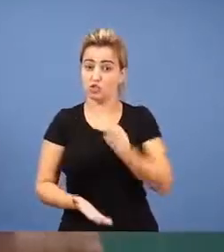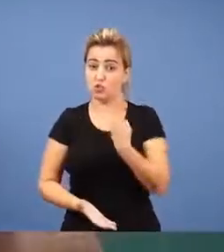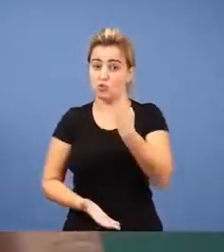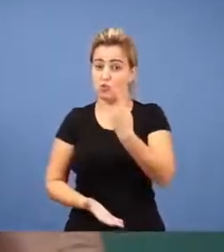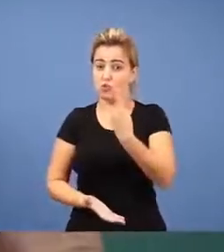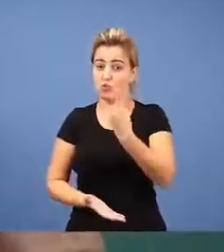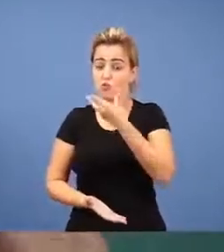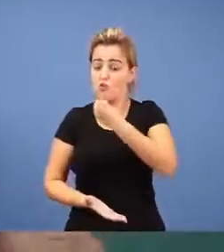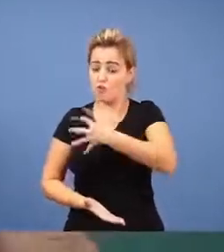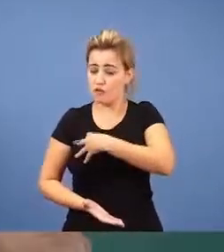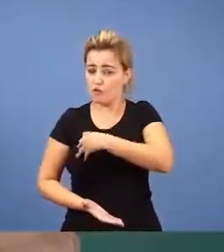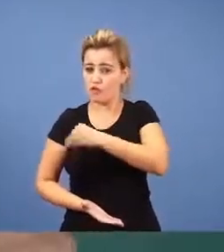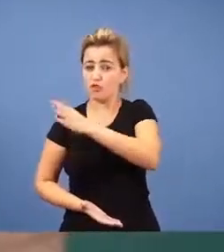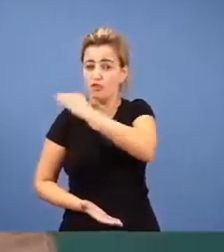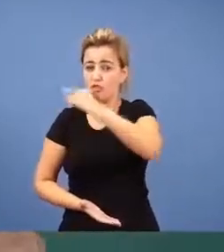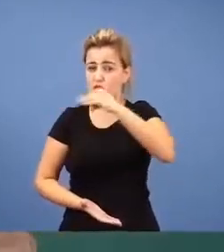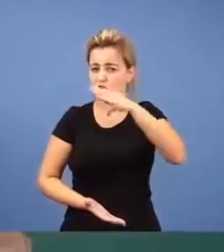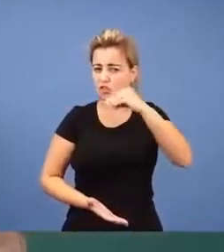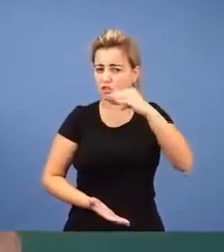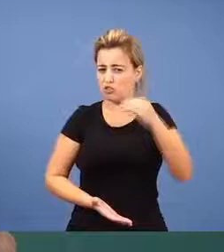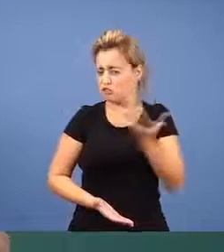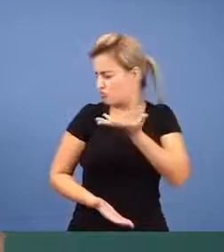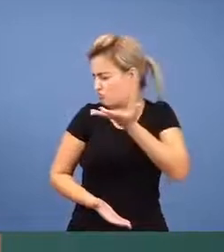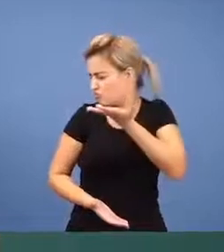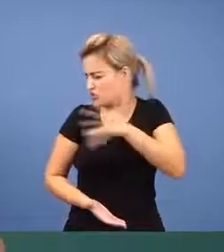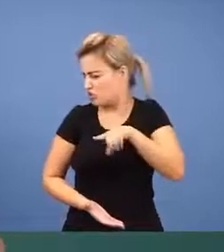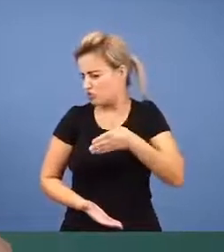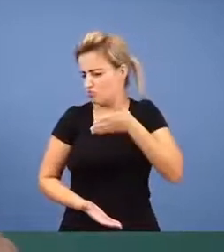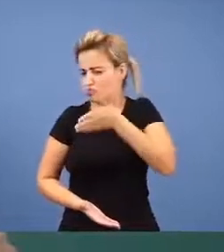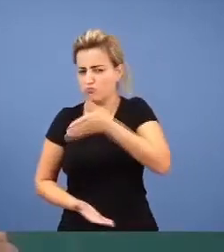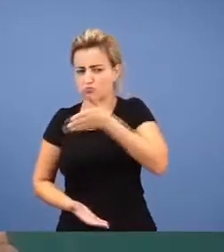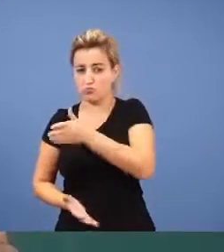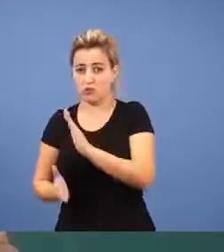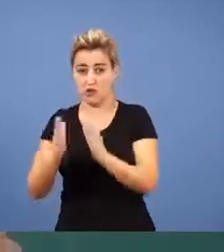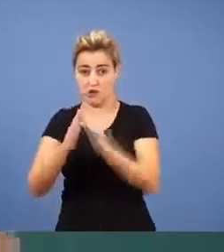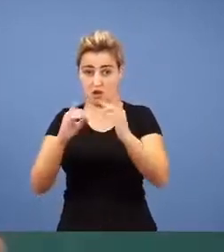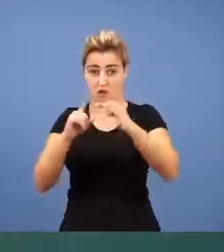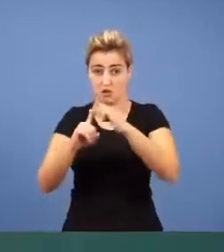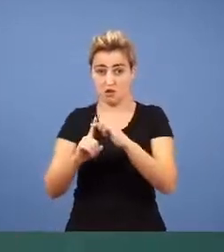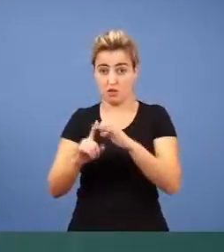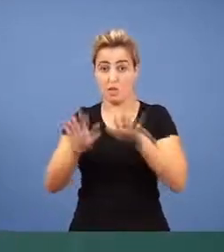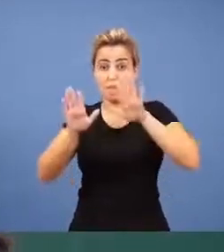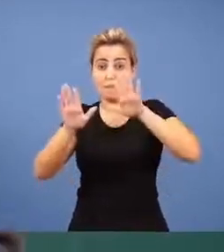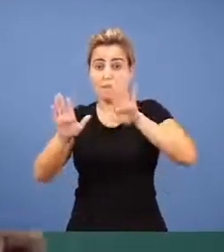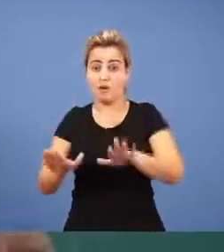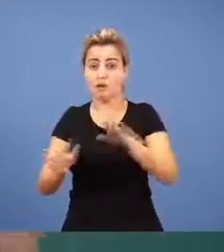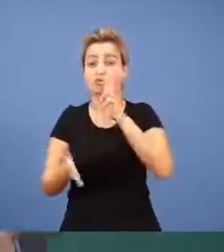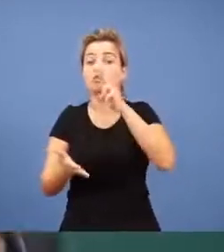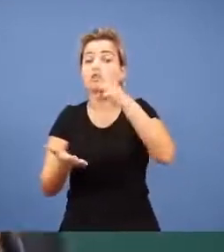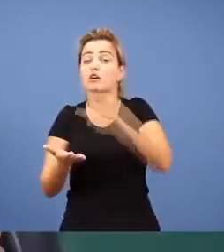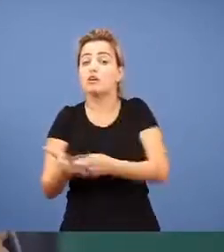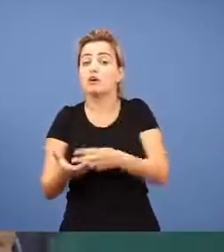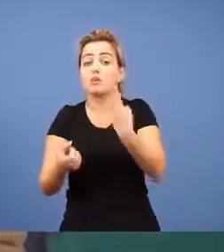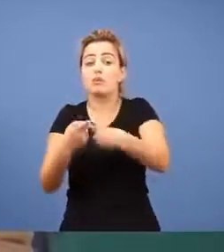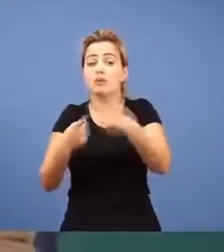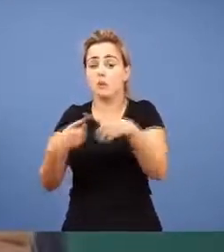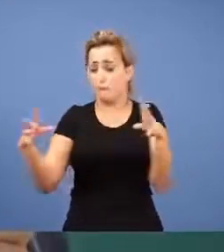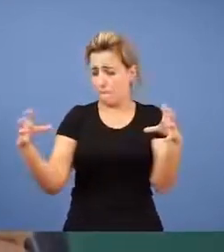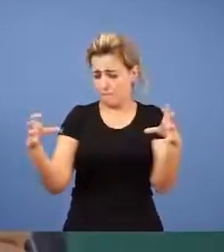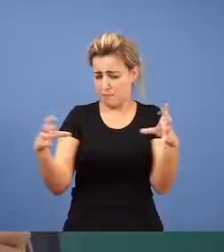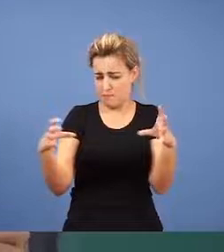and didn't understand why their teenager son was growing cold spiritually. But it